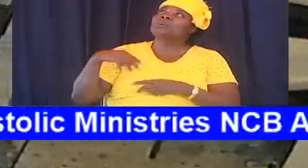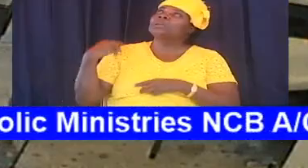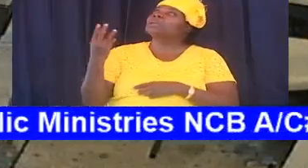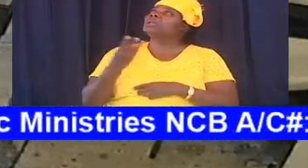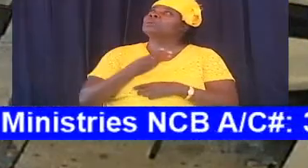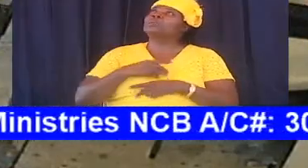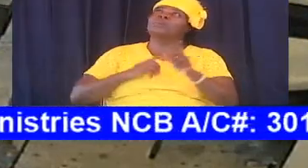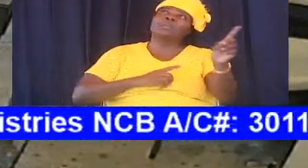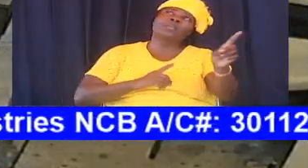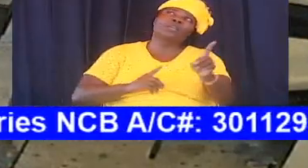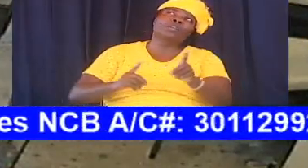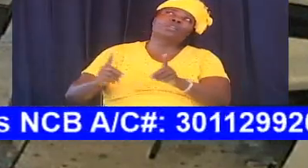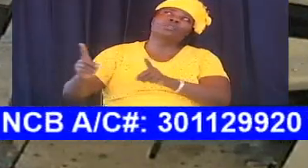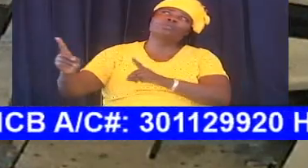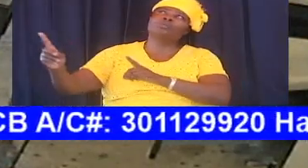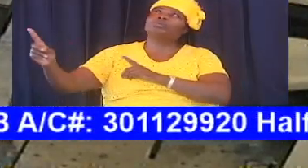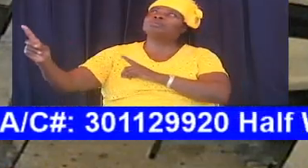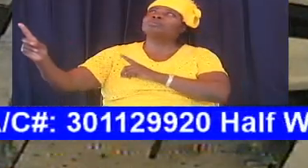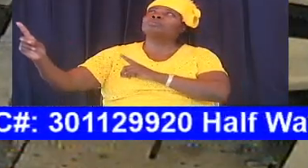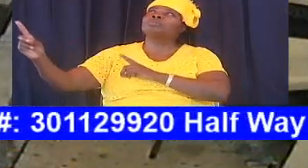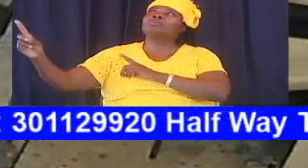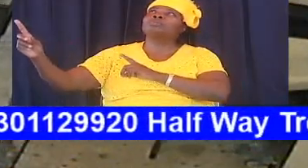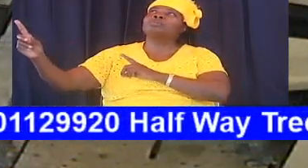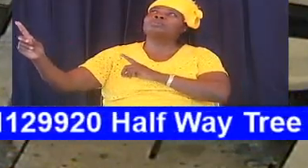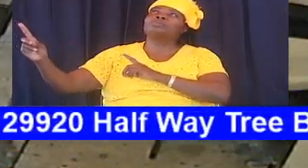what will we do?